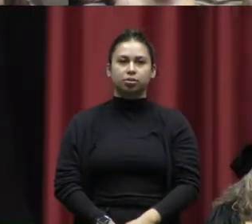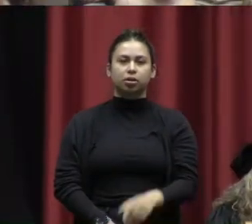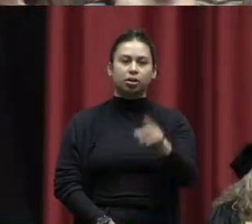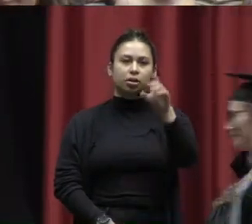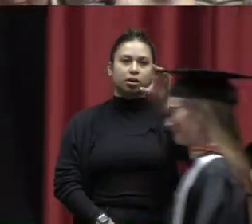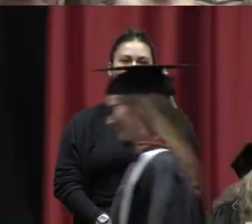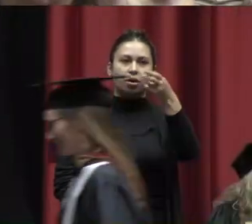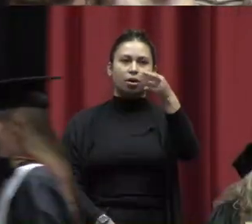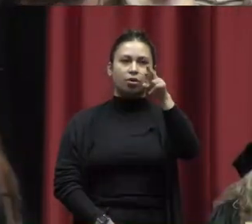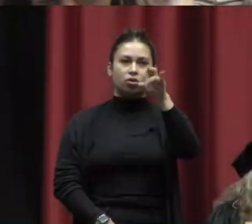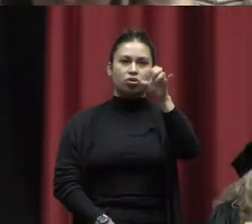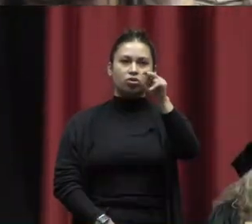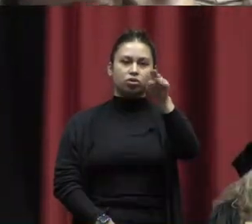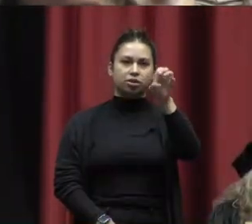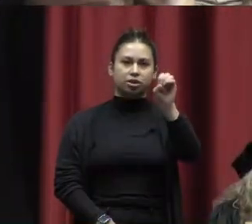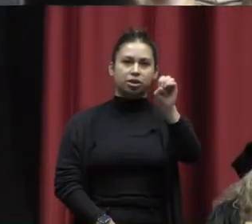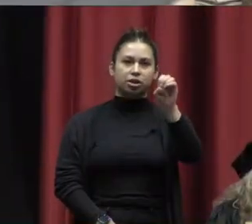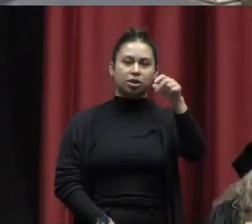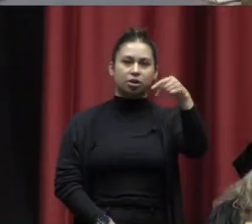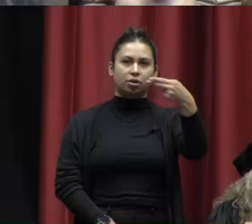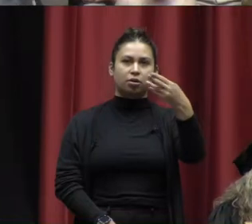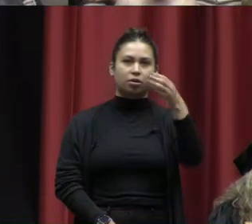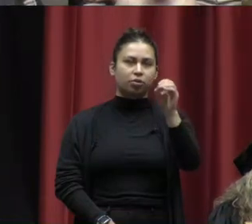Christine Fawn.